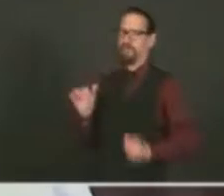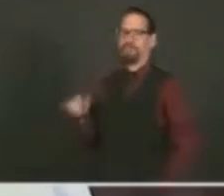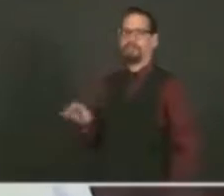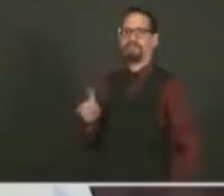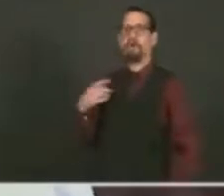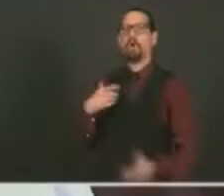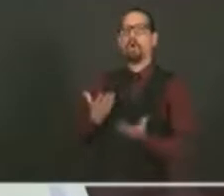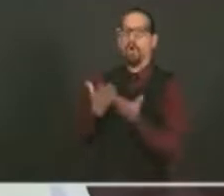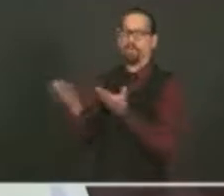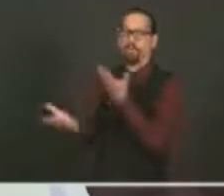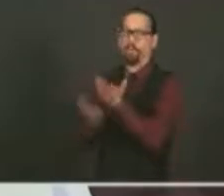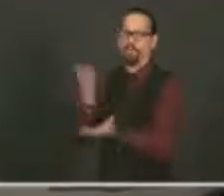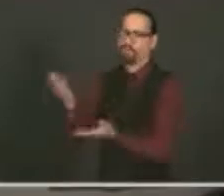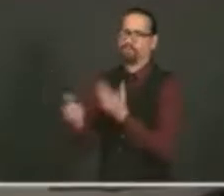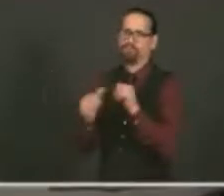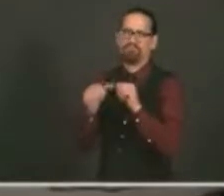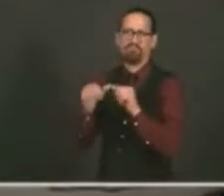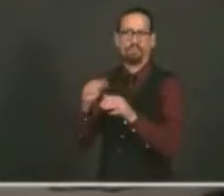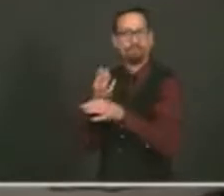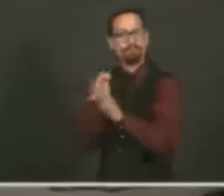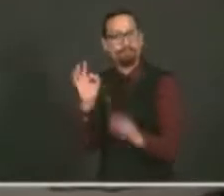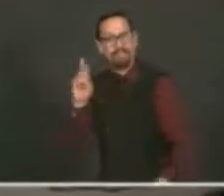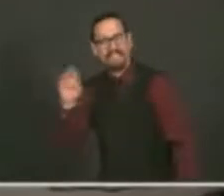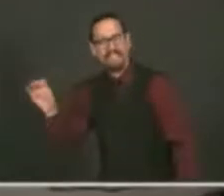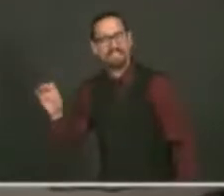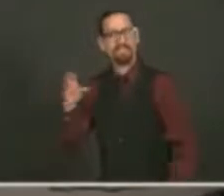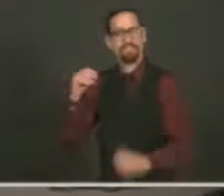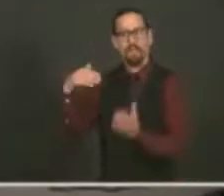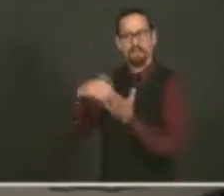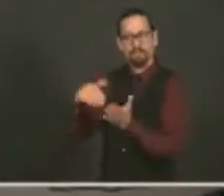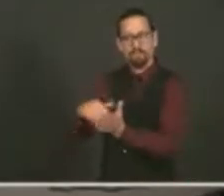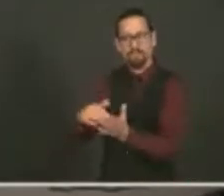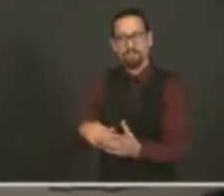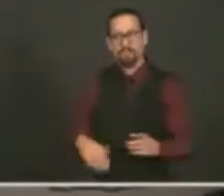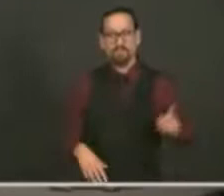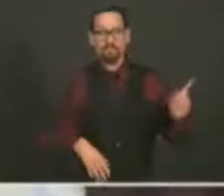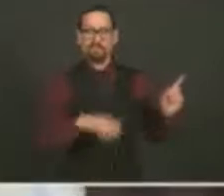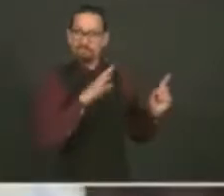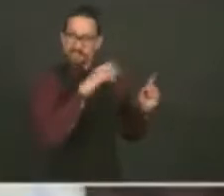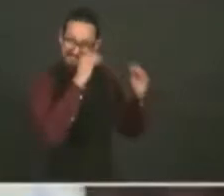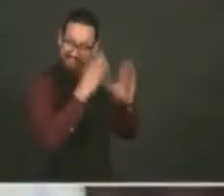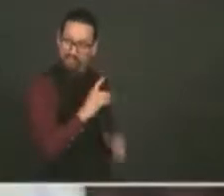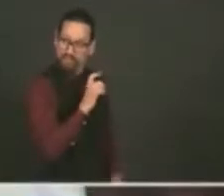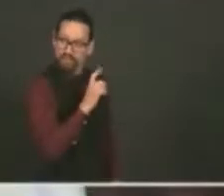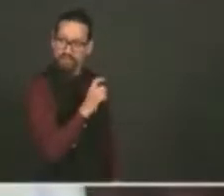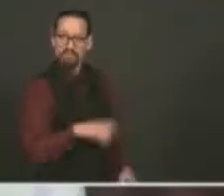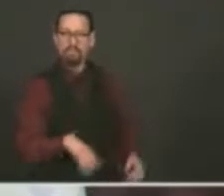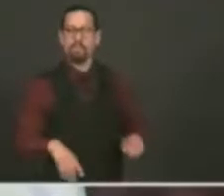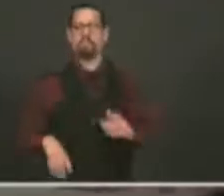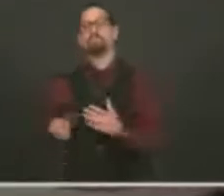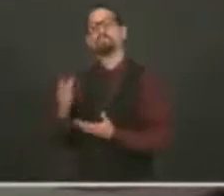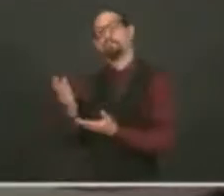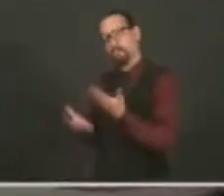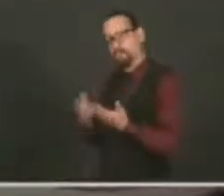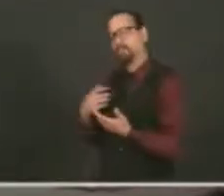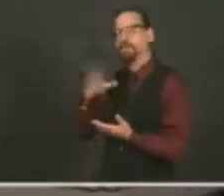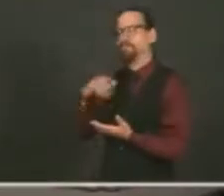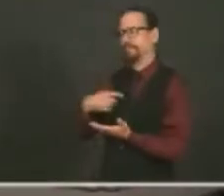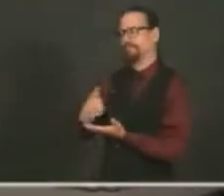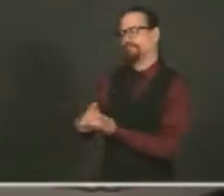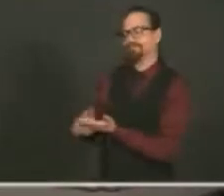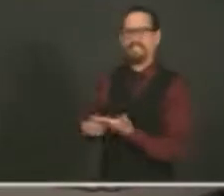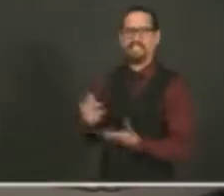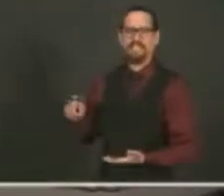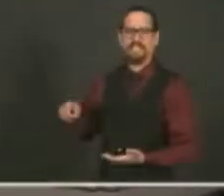it easy, and we would do it on a regular basis. We're talking like teachers? Maybe. We're still figuring it out. Maybe. And along the civil